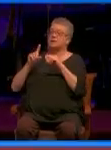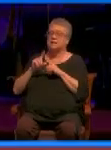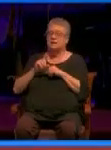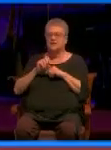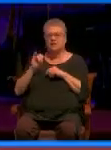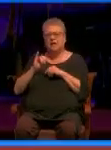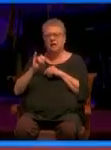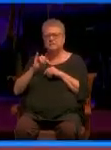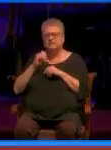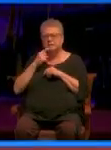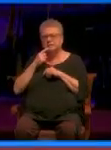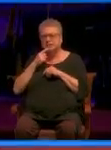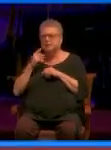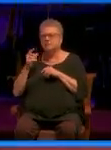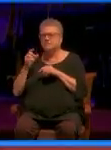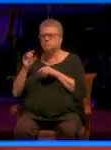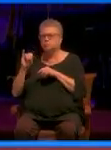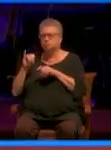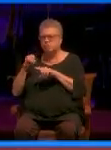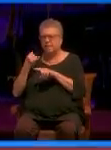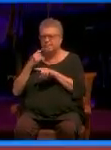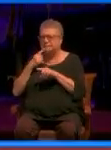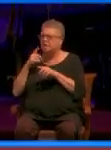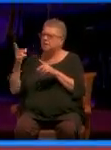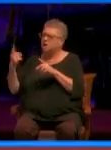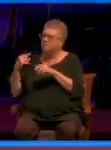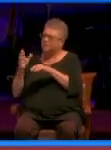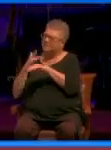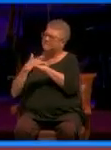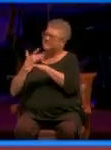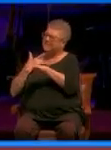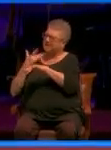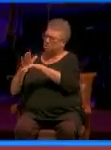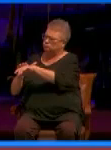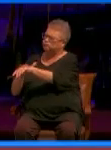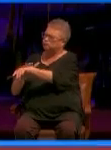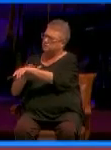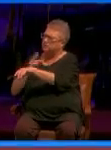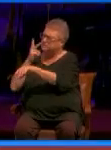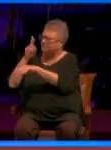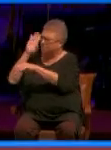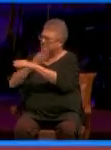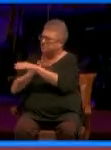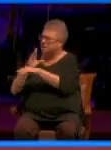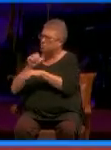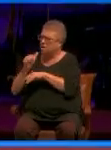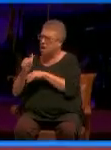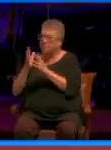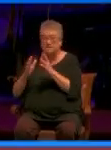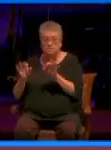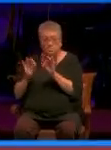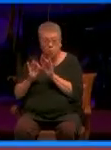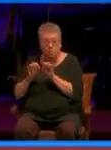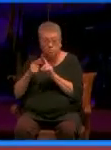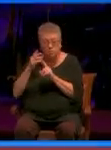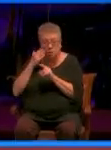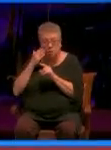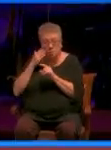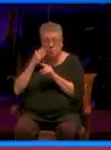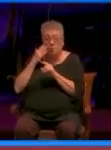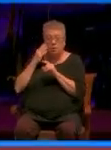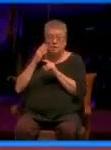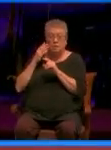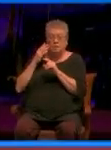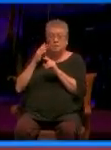Jacob, please come near that I may feel you, my son, to know whether you are really my son Esau or not. Now this is important. He's fixing to